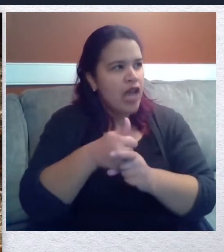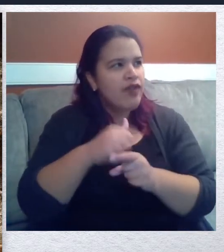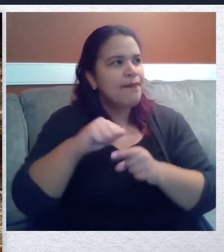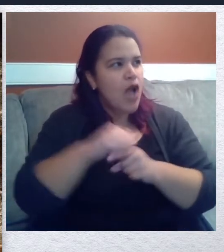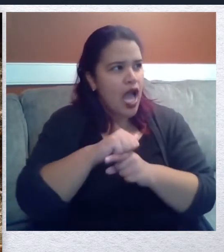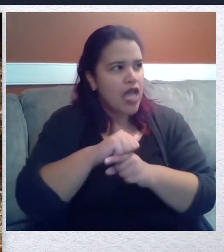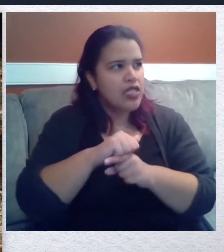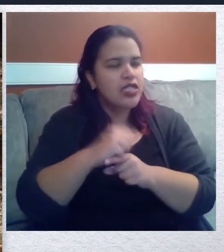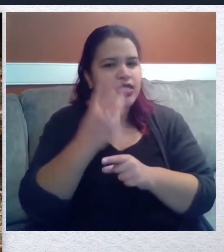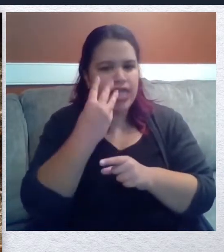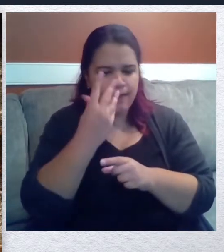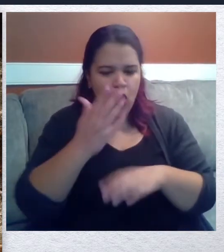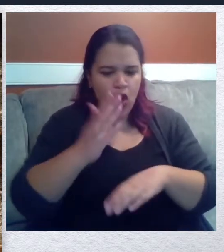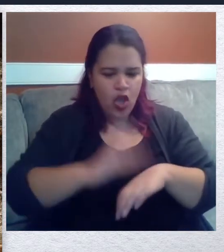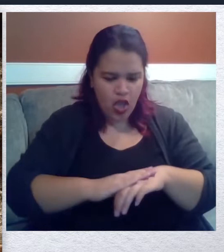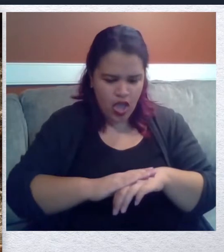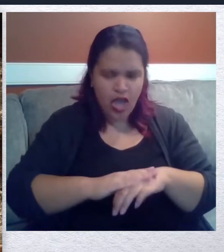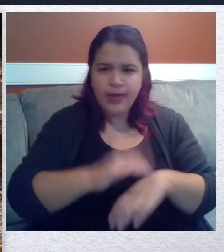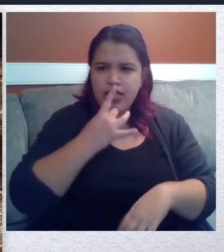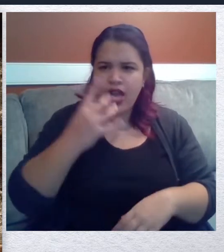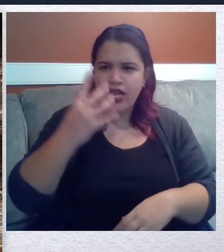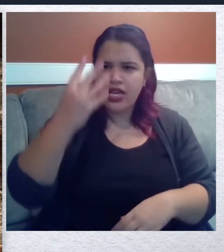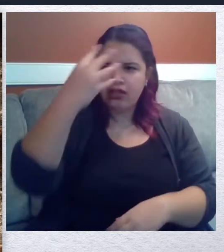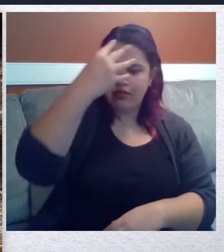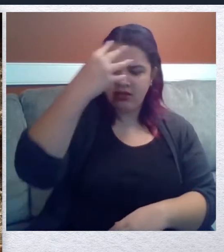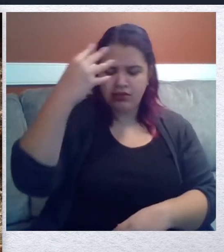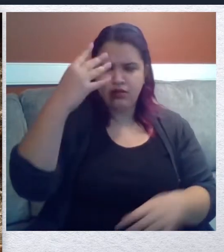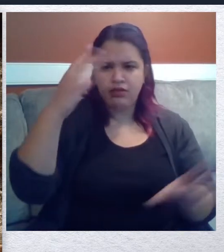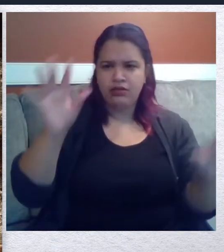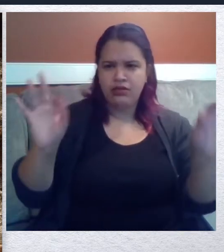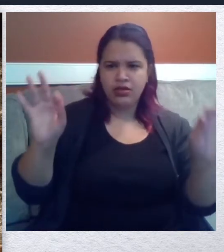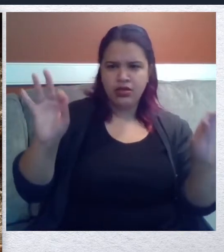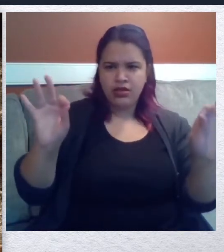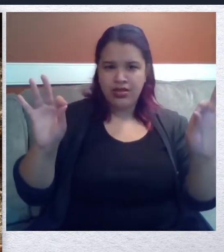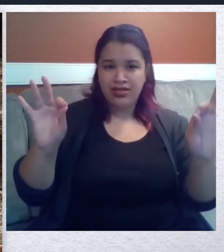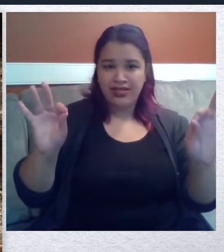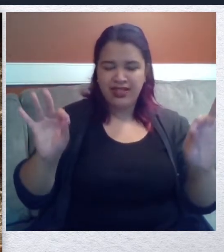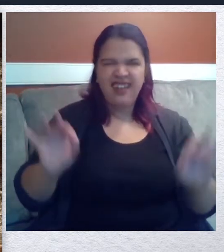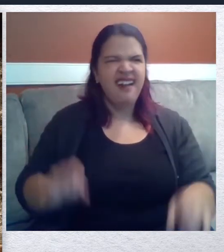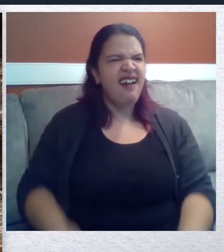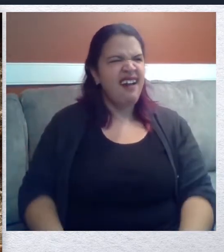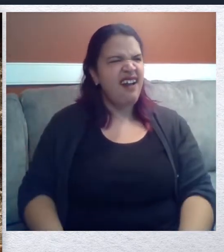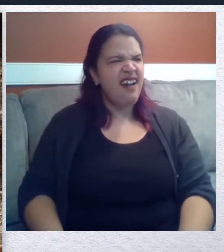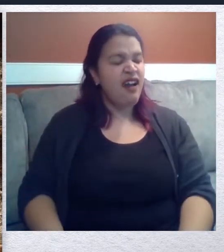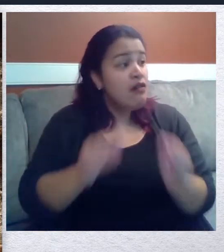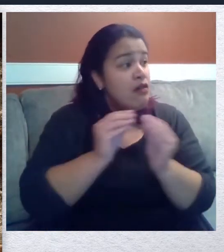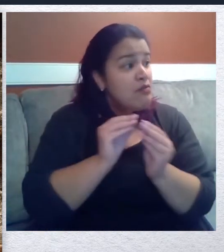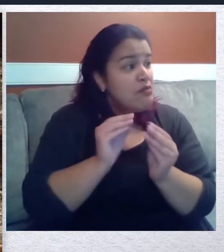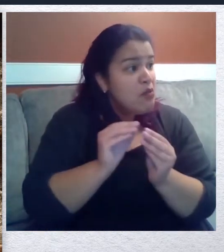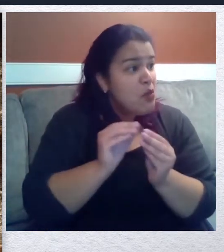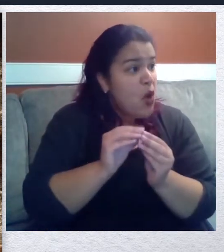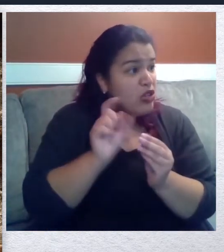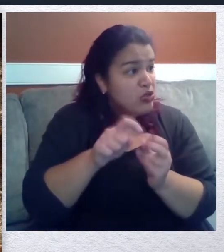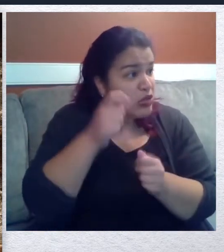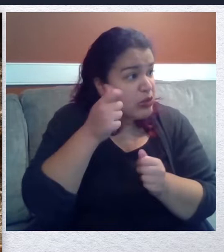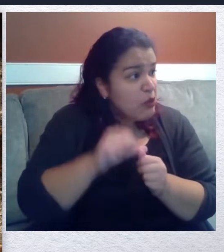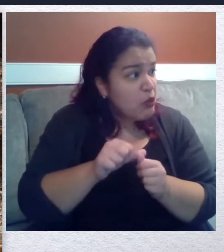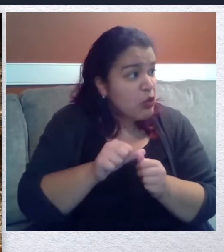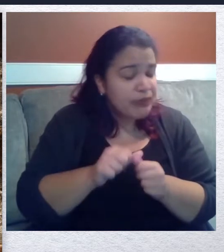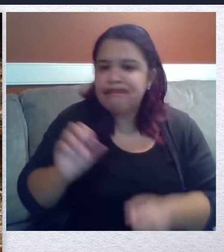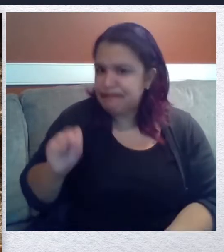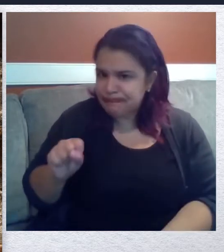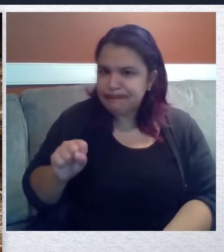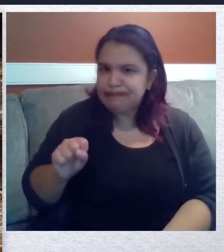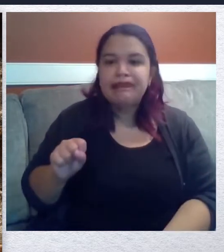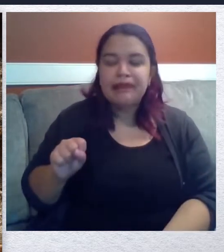else we need to consider? Yes, you want to make sure that you have a plain background. If you have a blank